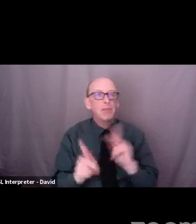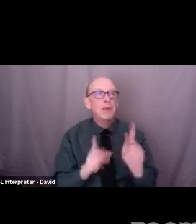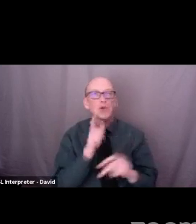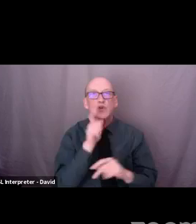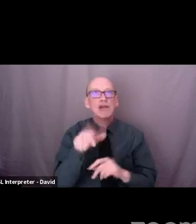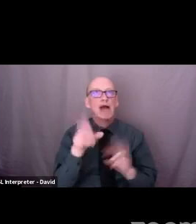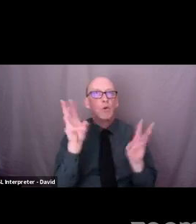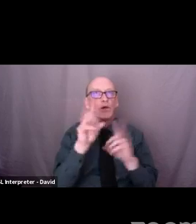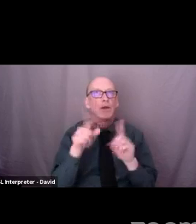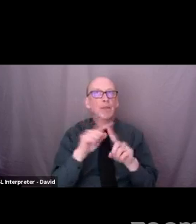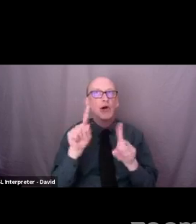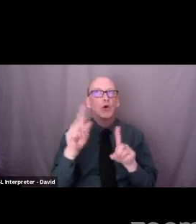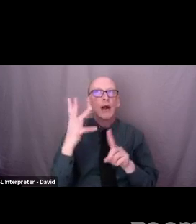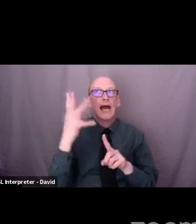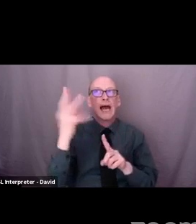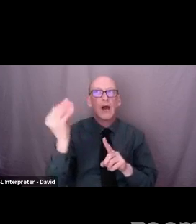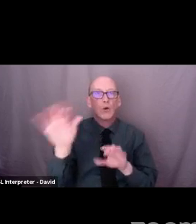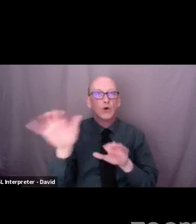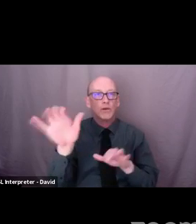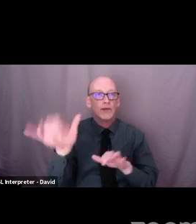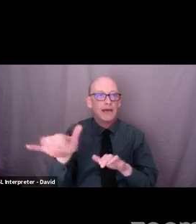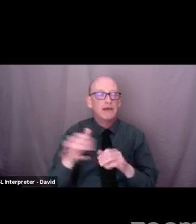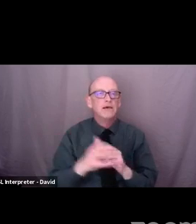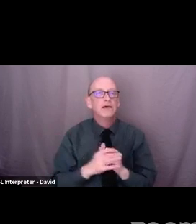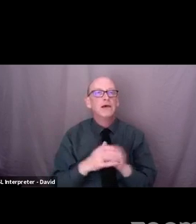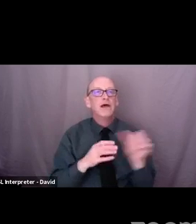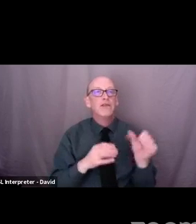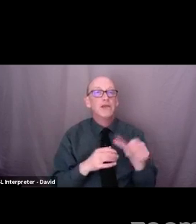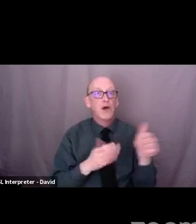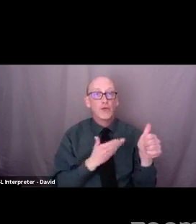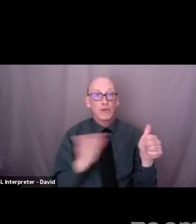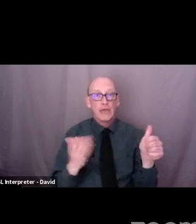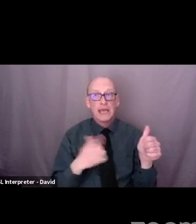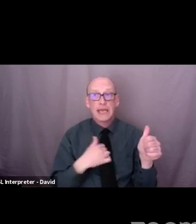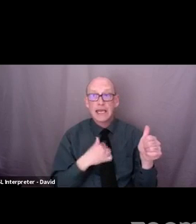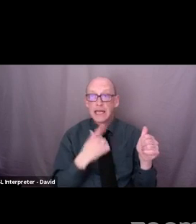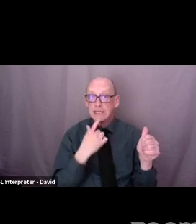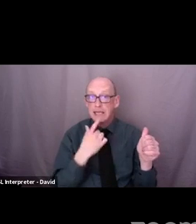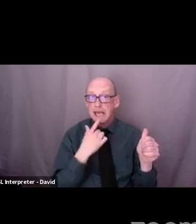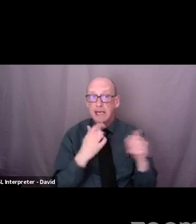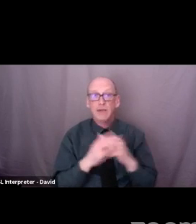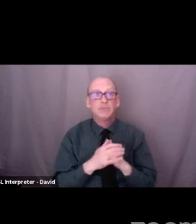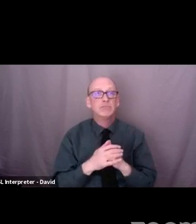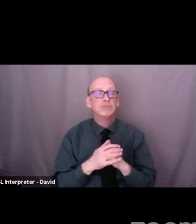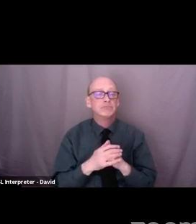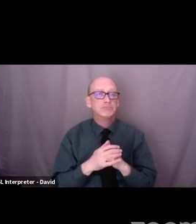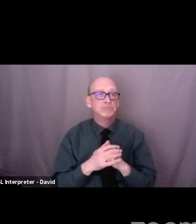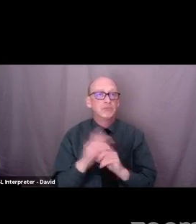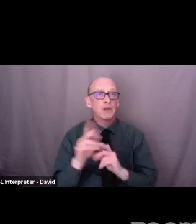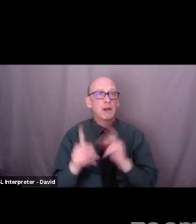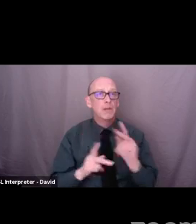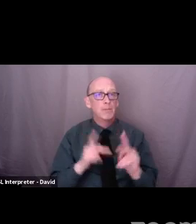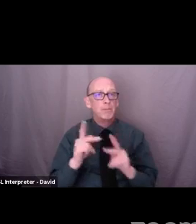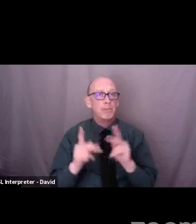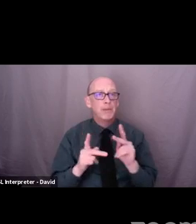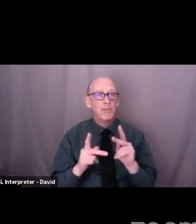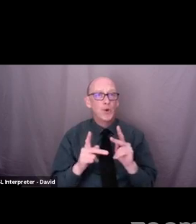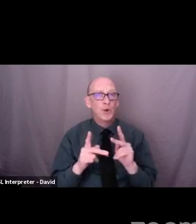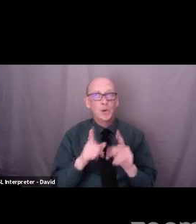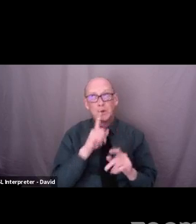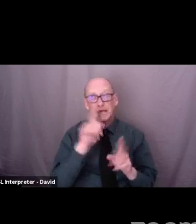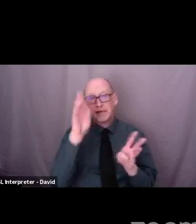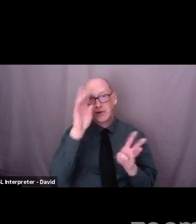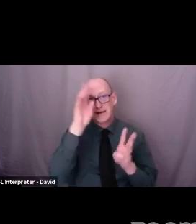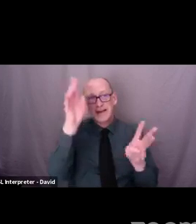about going out and doing that. And the other thing that I will say is that, people are very entrepreneurial, and